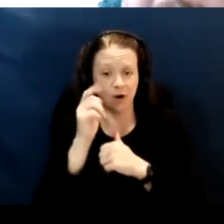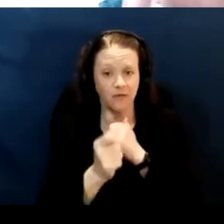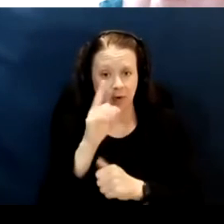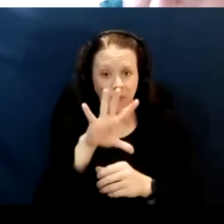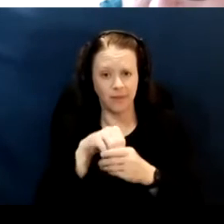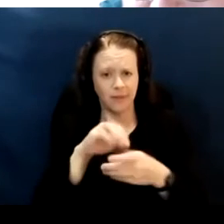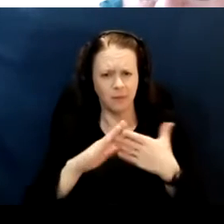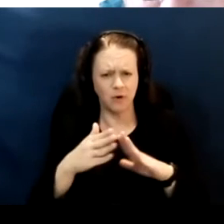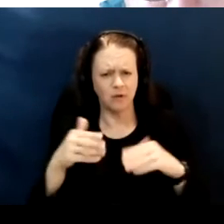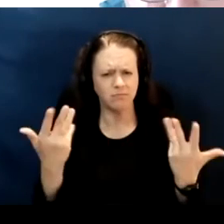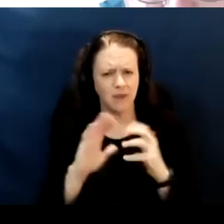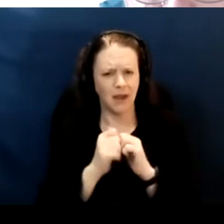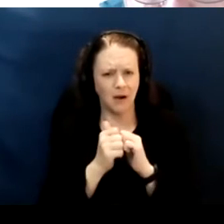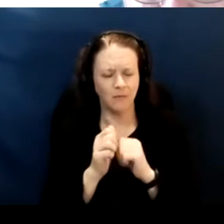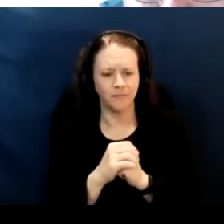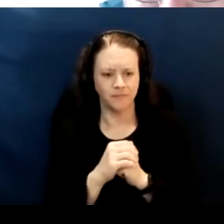community?